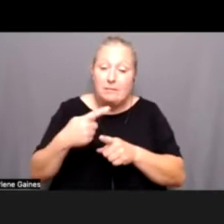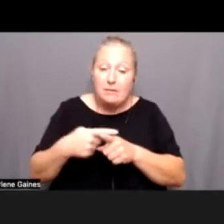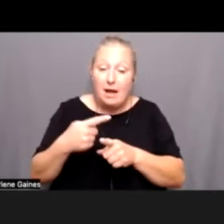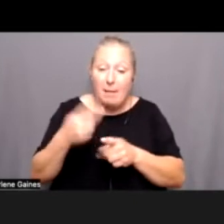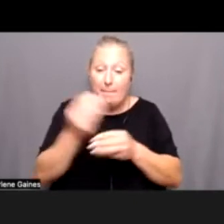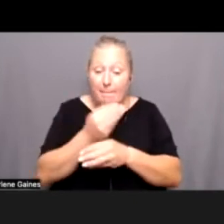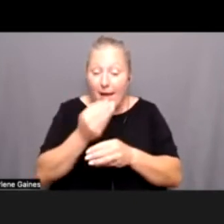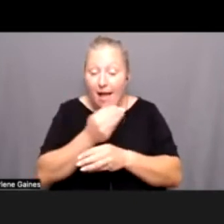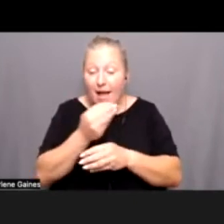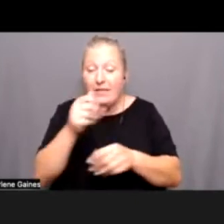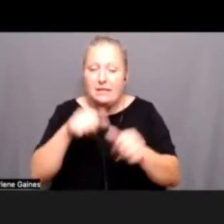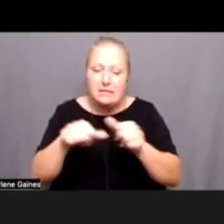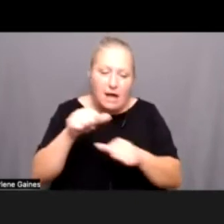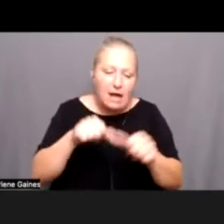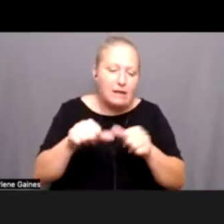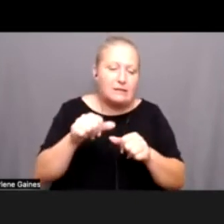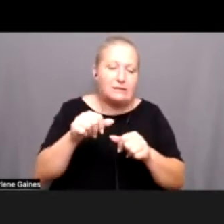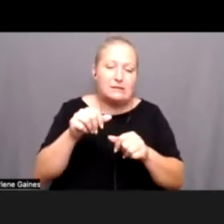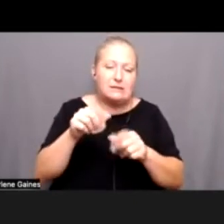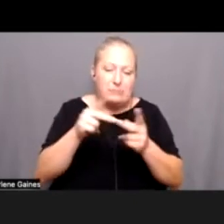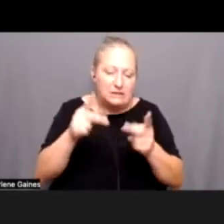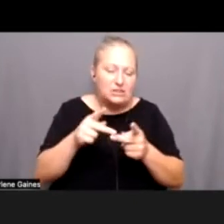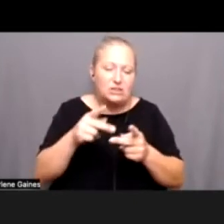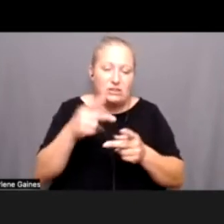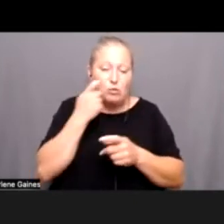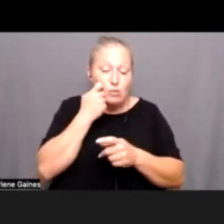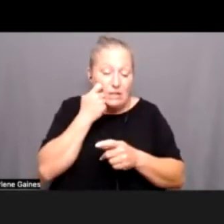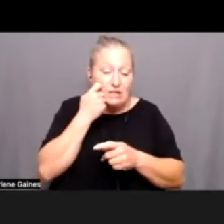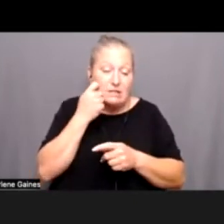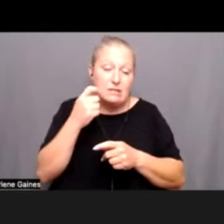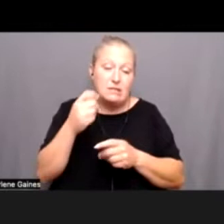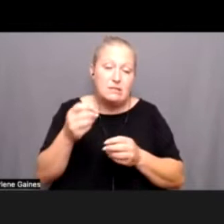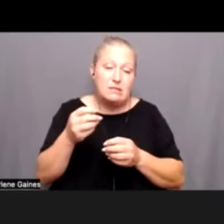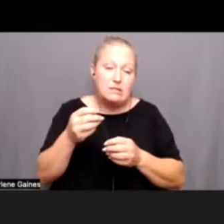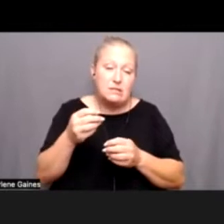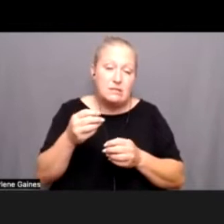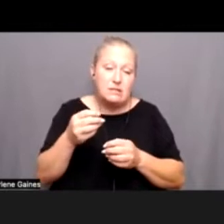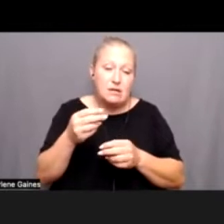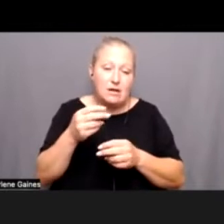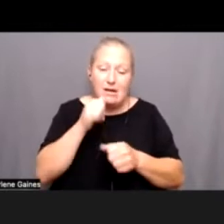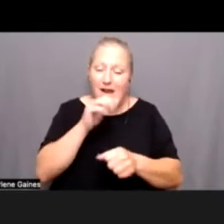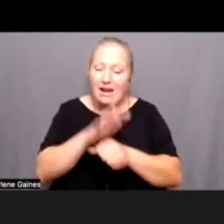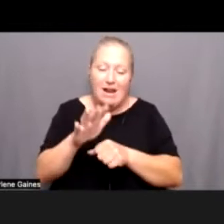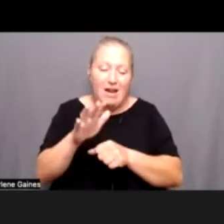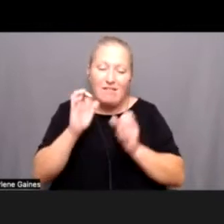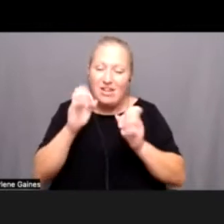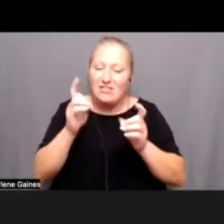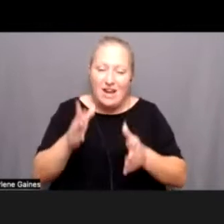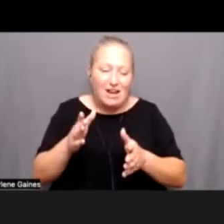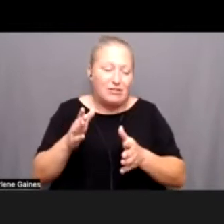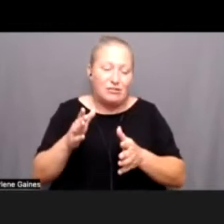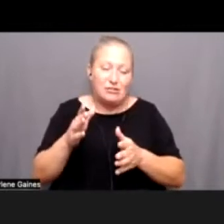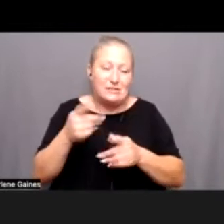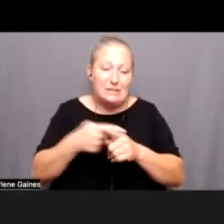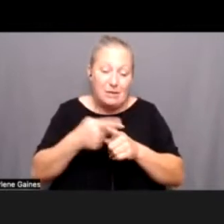math positions, science positions. More recently, there's been a greater shortage of educators. So sometimes we will see